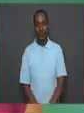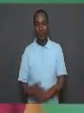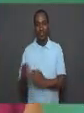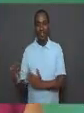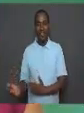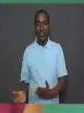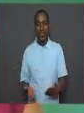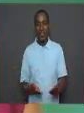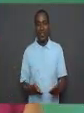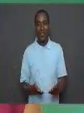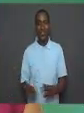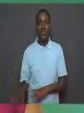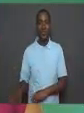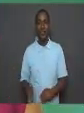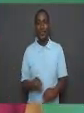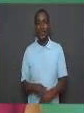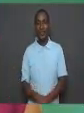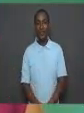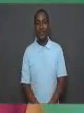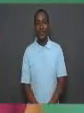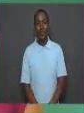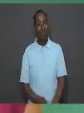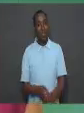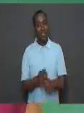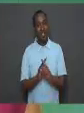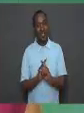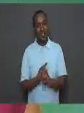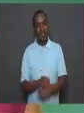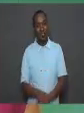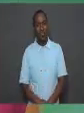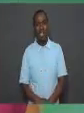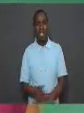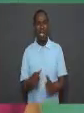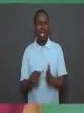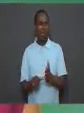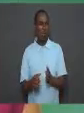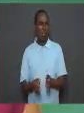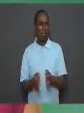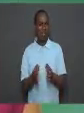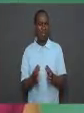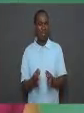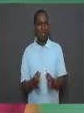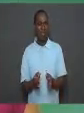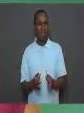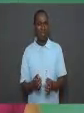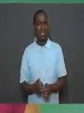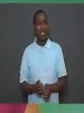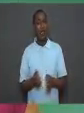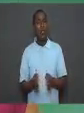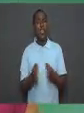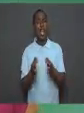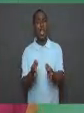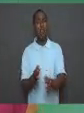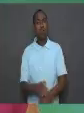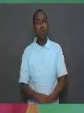Welcome back, students. If you said that amoebic dysentery is transmitted